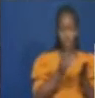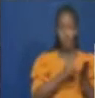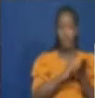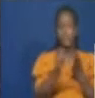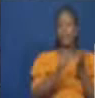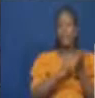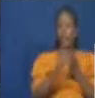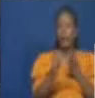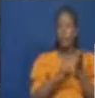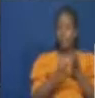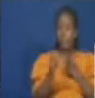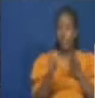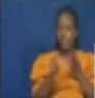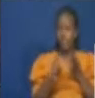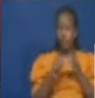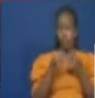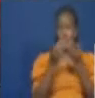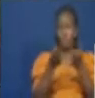they'll give it back to you later.